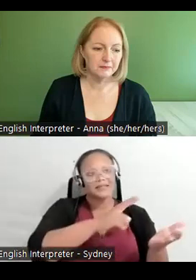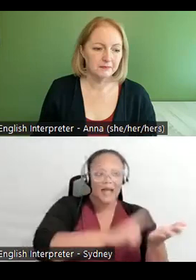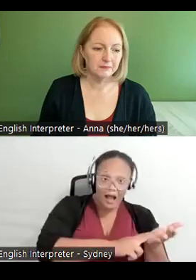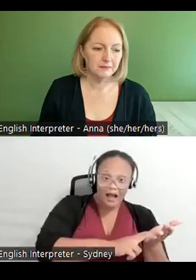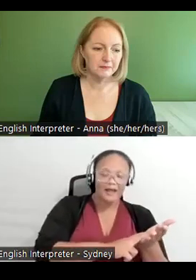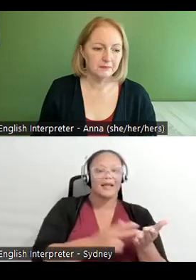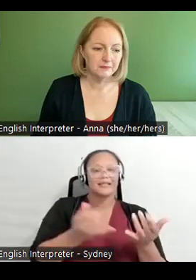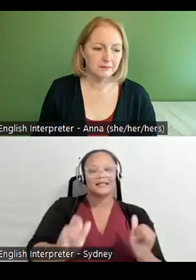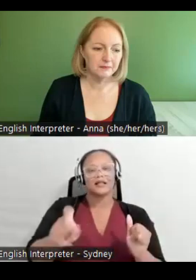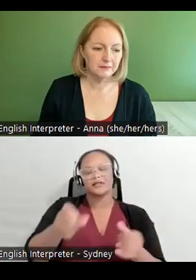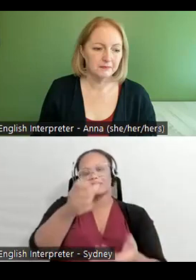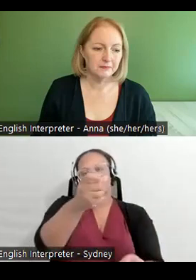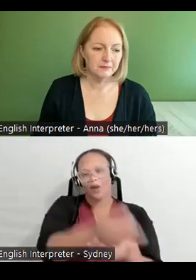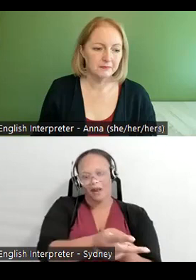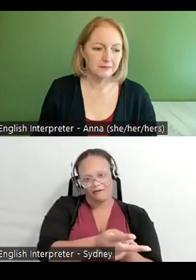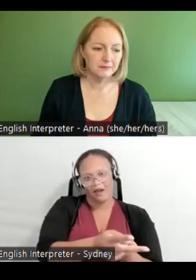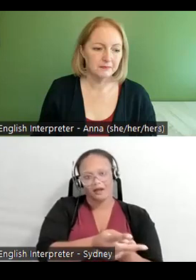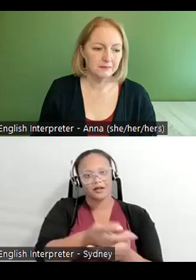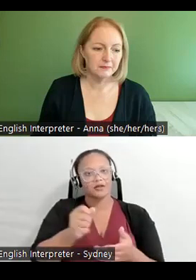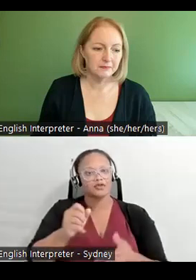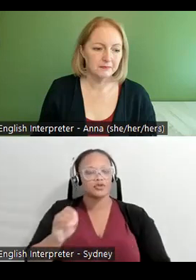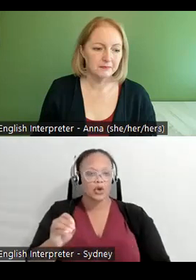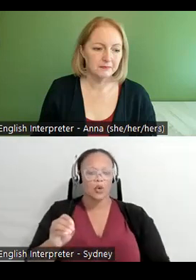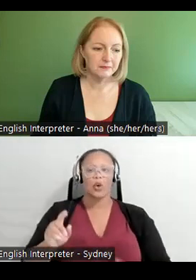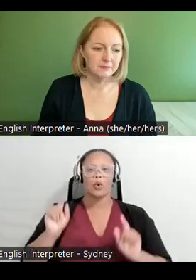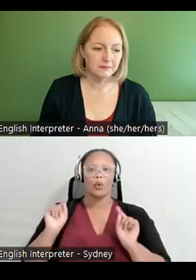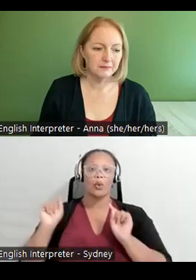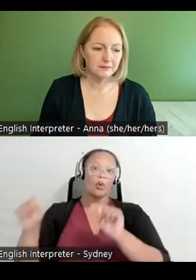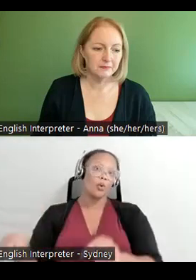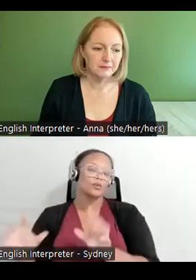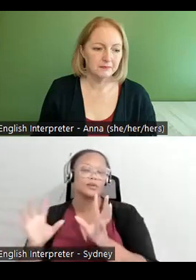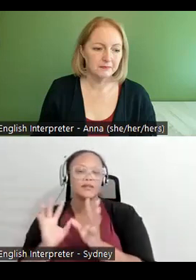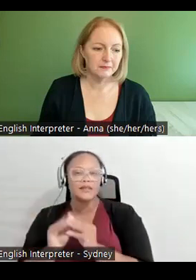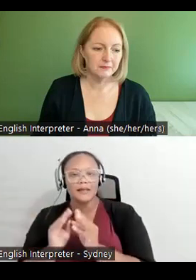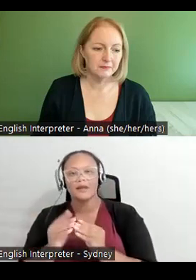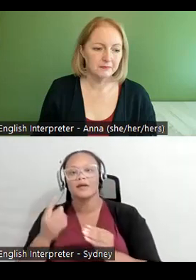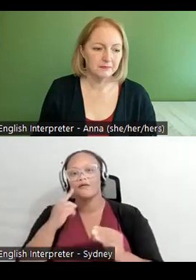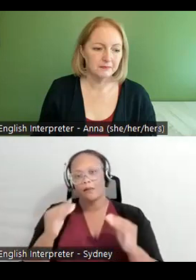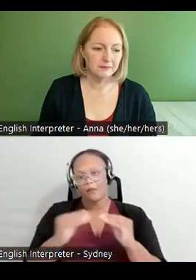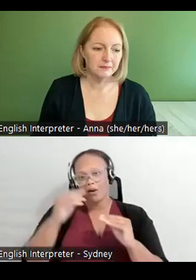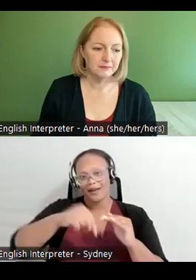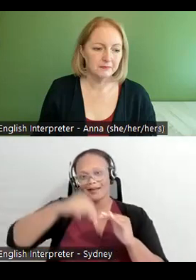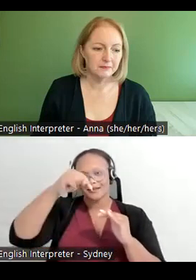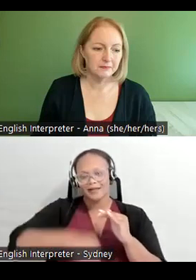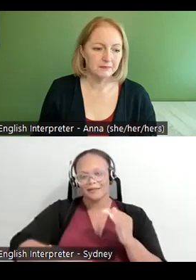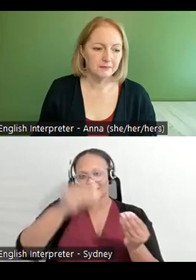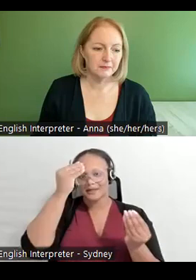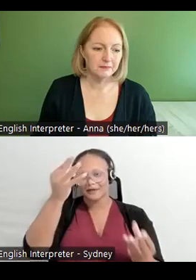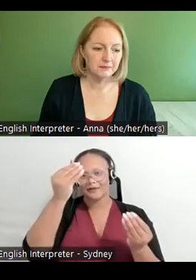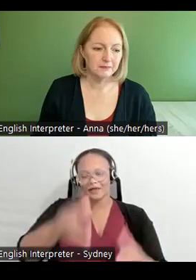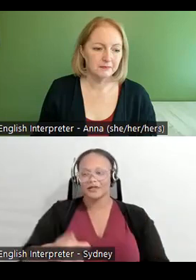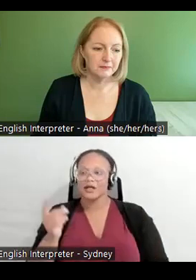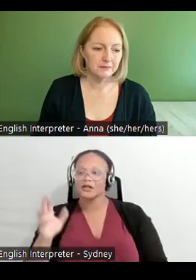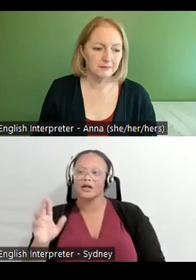ratified. So I would say attend the meeting so you can get more in-depth information about that. Dr. Lupe, thank you for